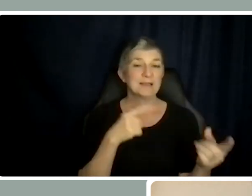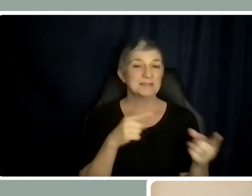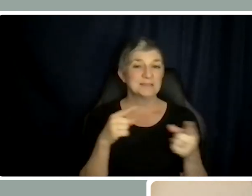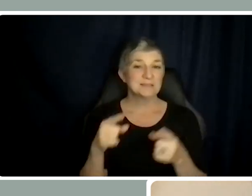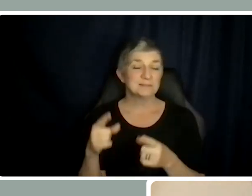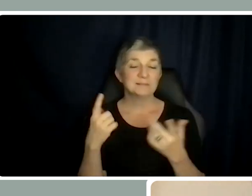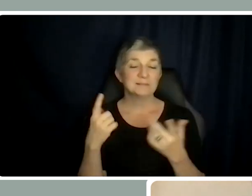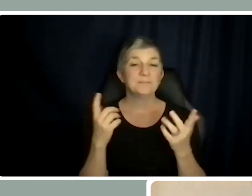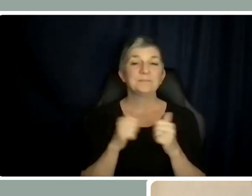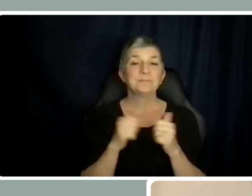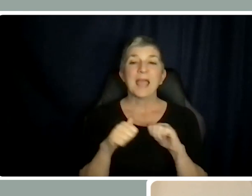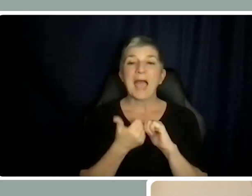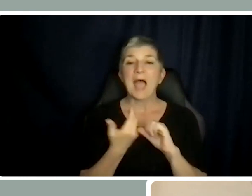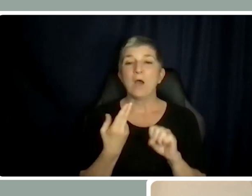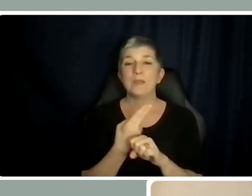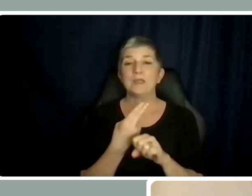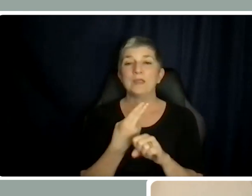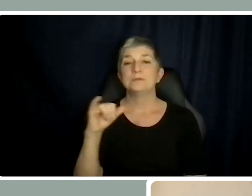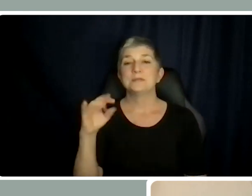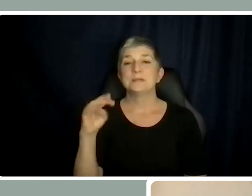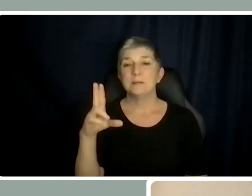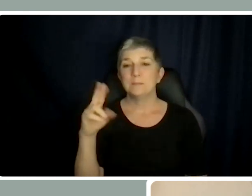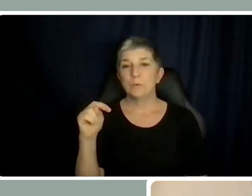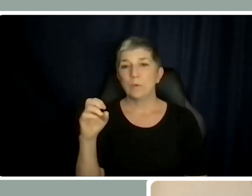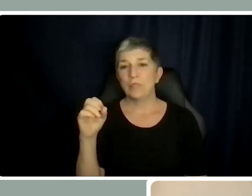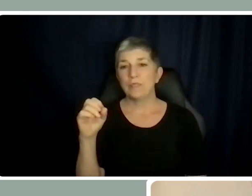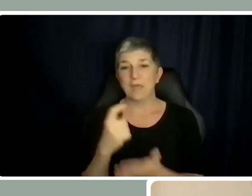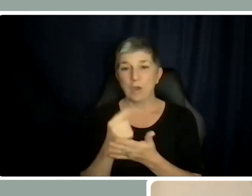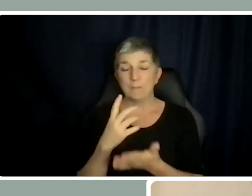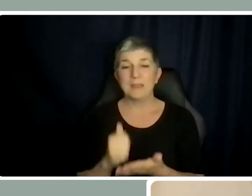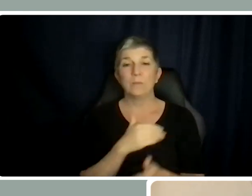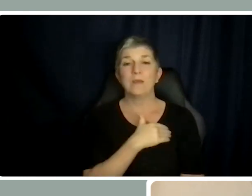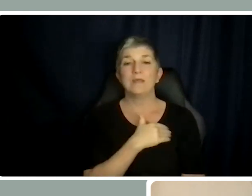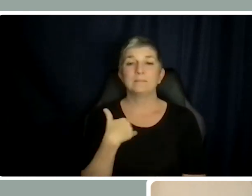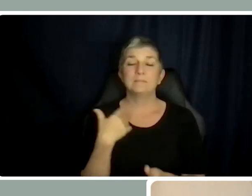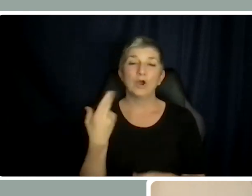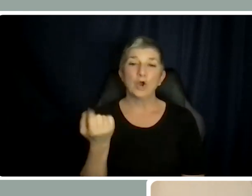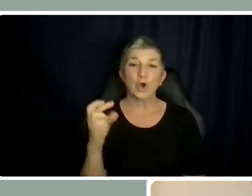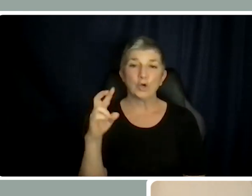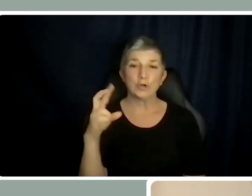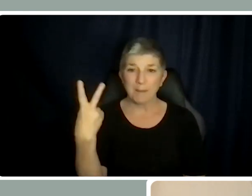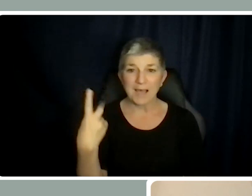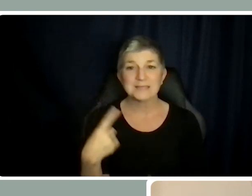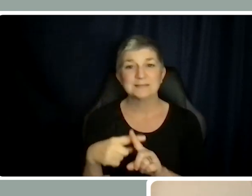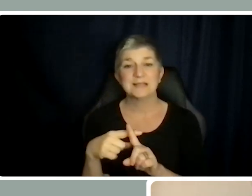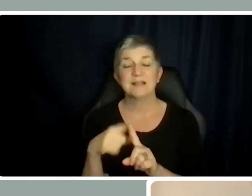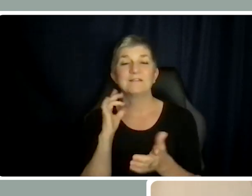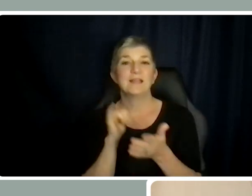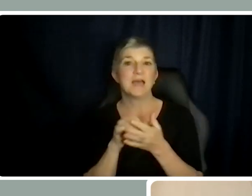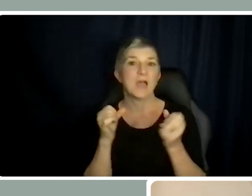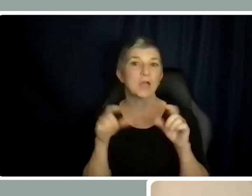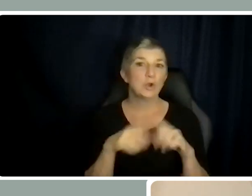use immunotherapy in HER2-positive breast cancer, and so many sort of new immune pathways that we can exploit, and so many new